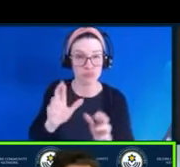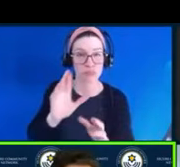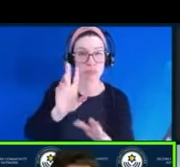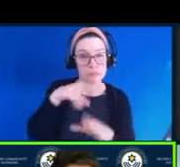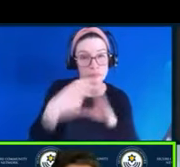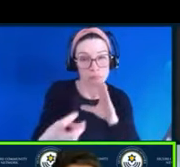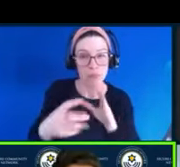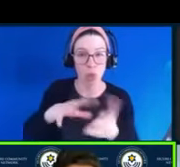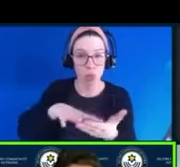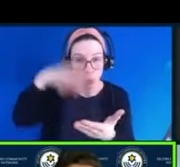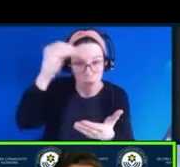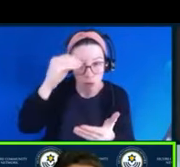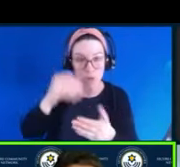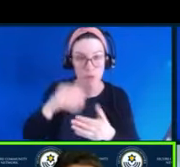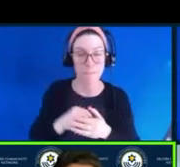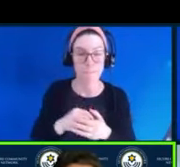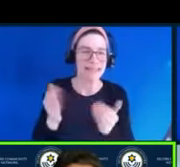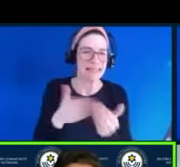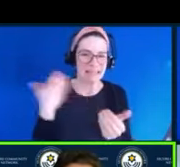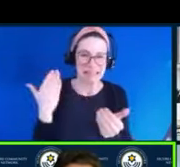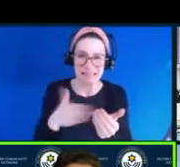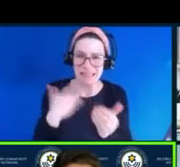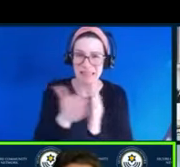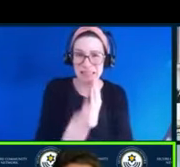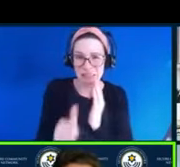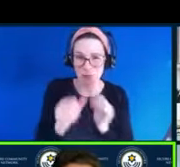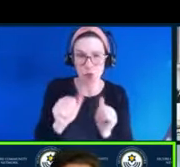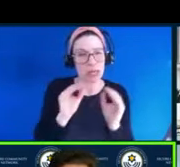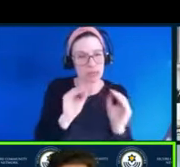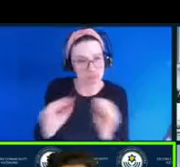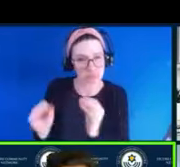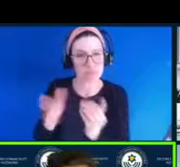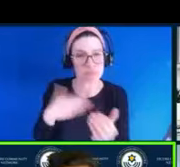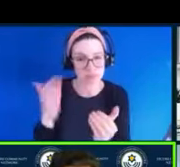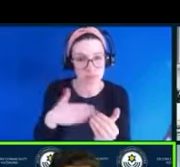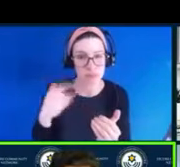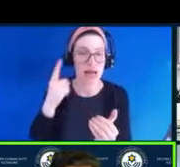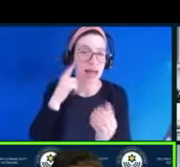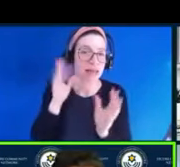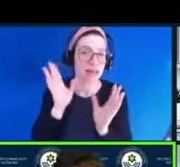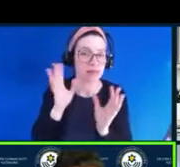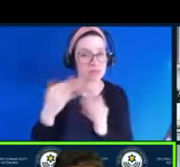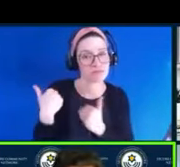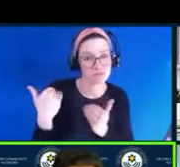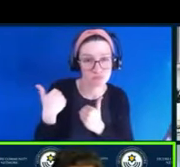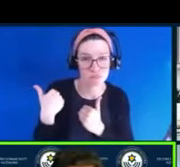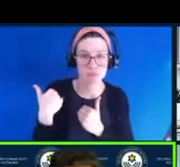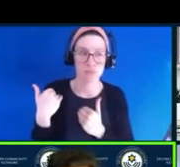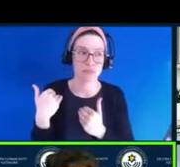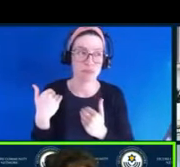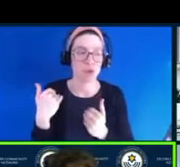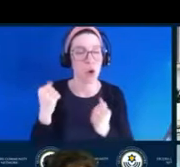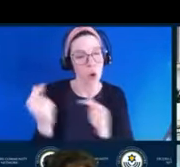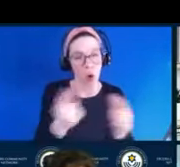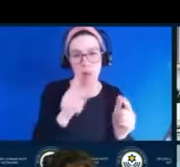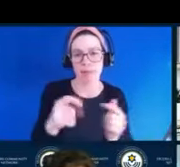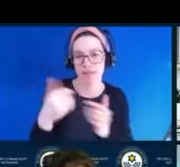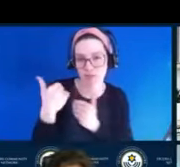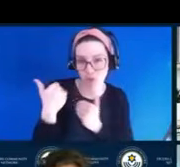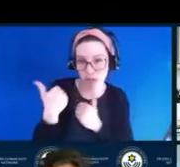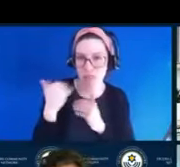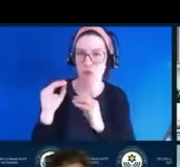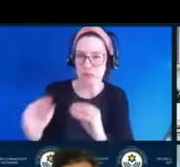in it. It's such an easy, easy skill set to learn. And I think it's a responsibility of all of ours. Thank you. Thank